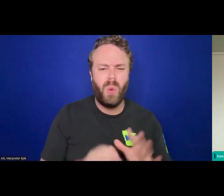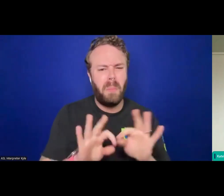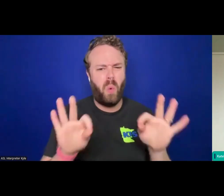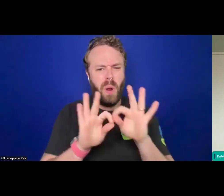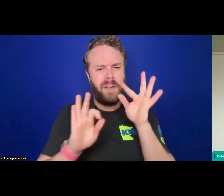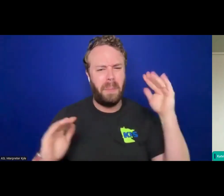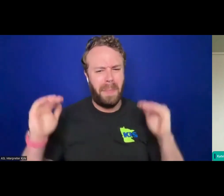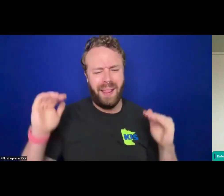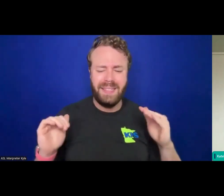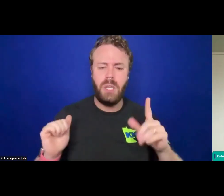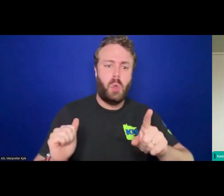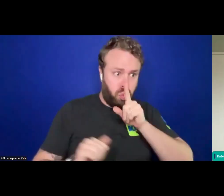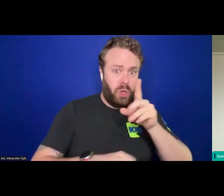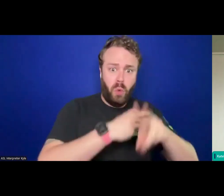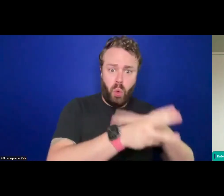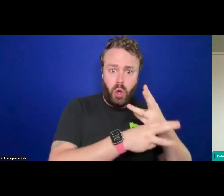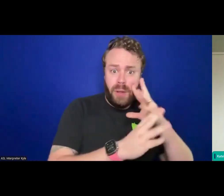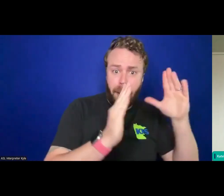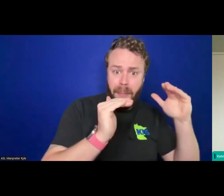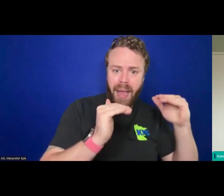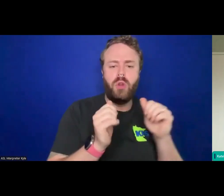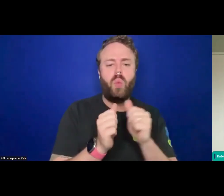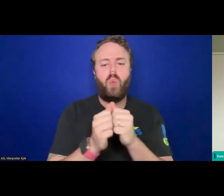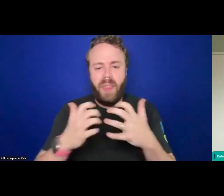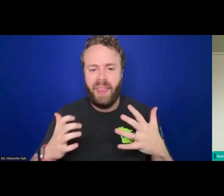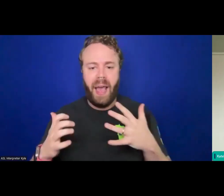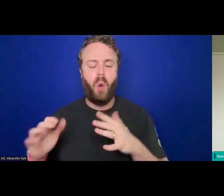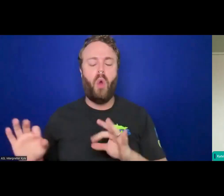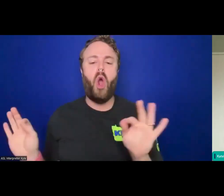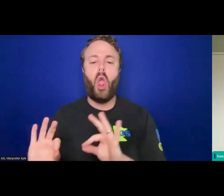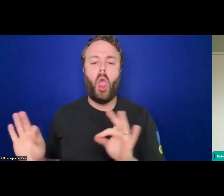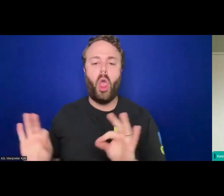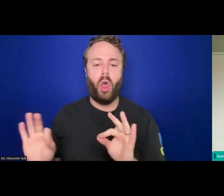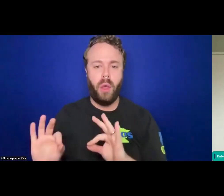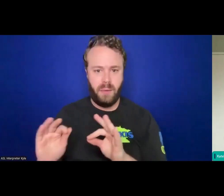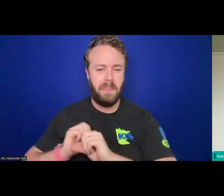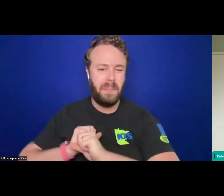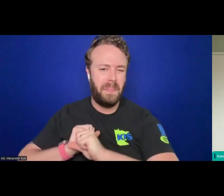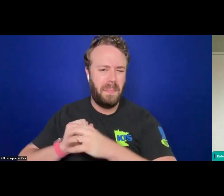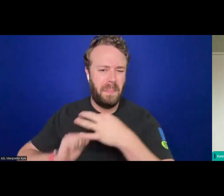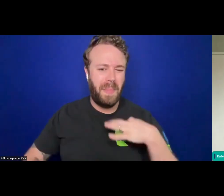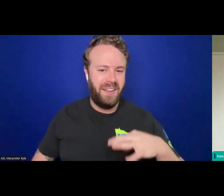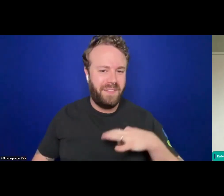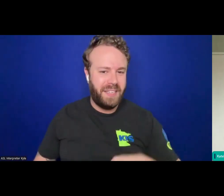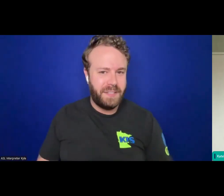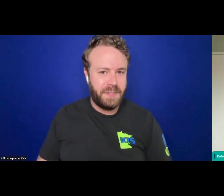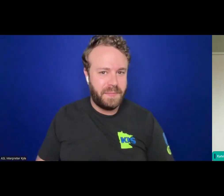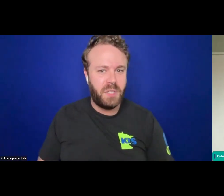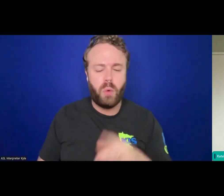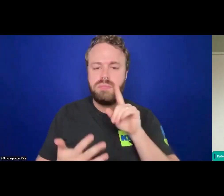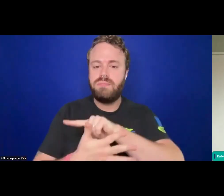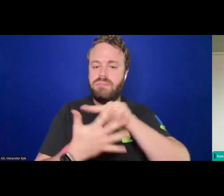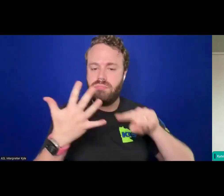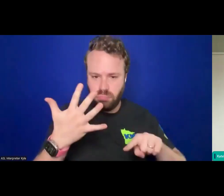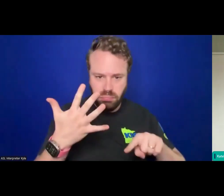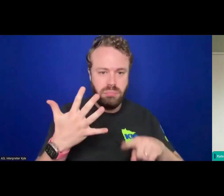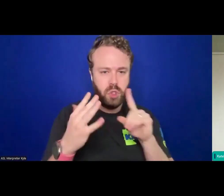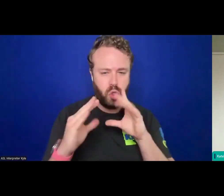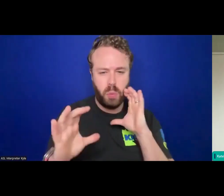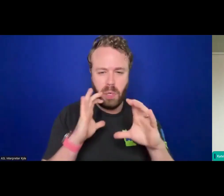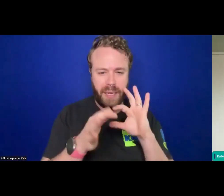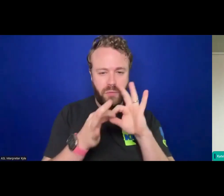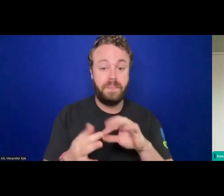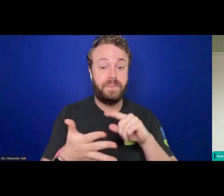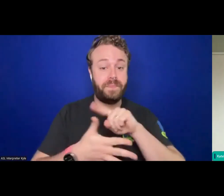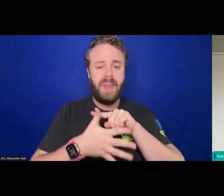expectations without underselling the benefits. So 5 things on my forefront with the communication. 1, be clear with flu